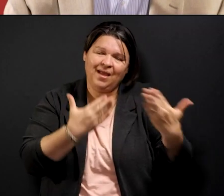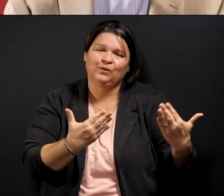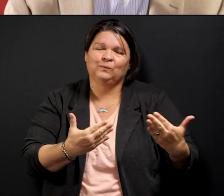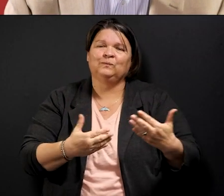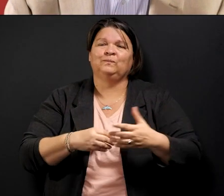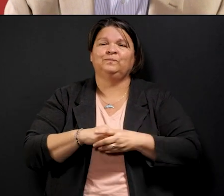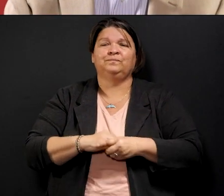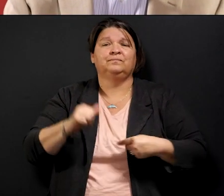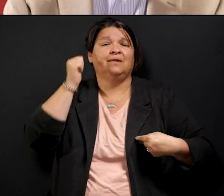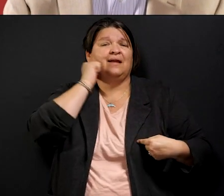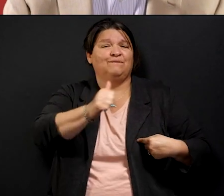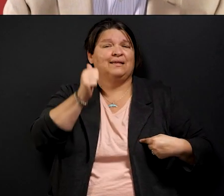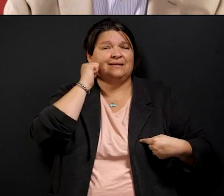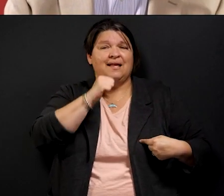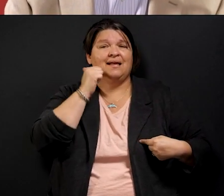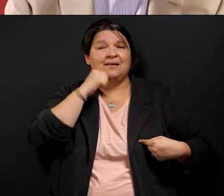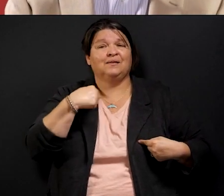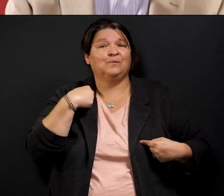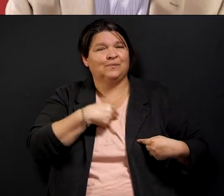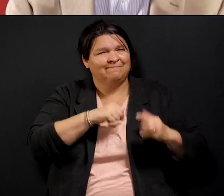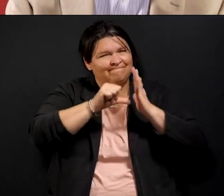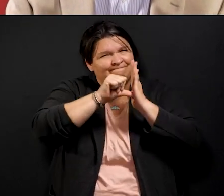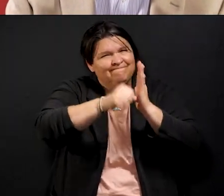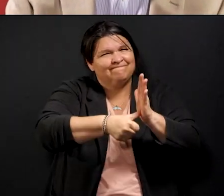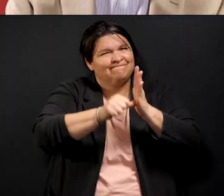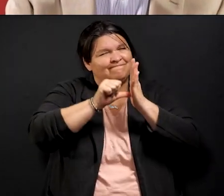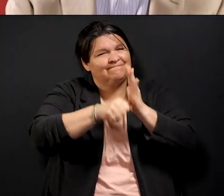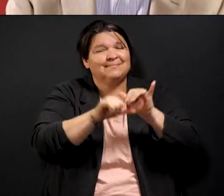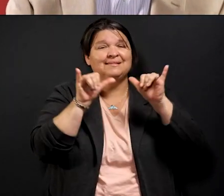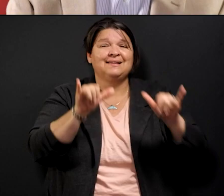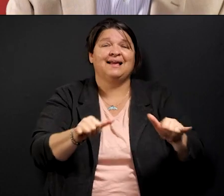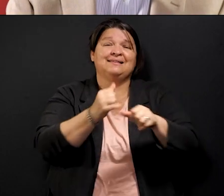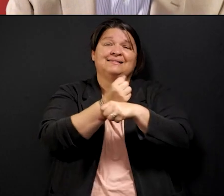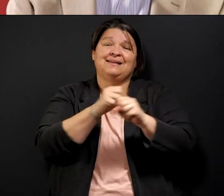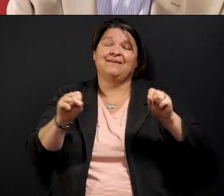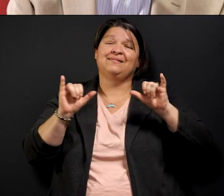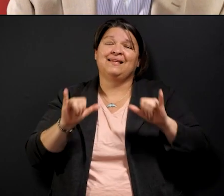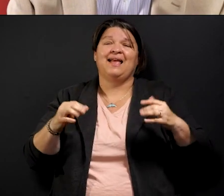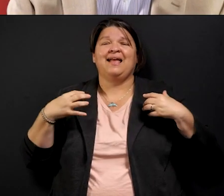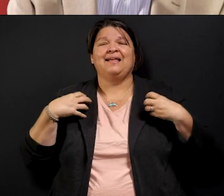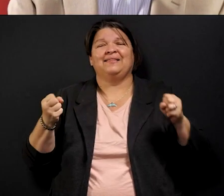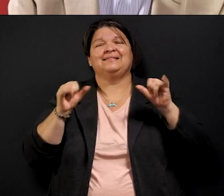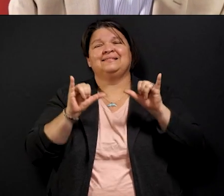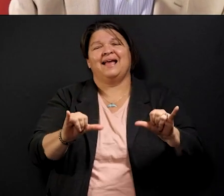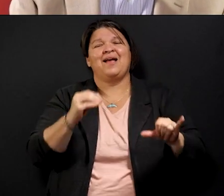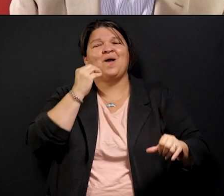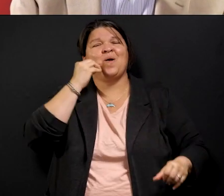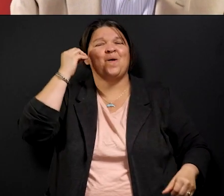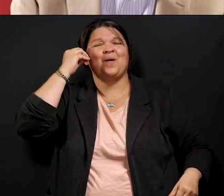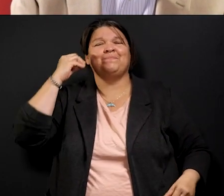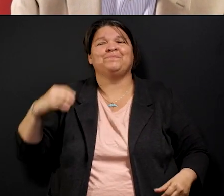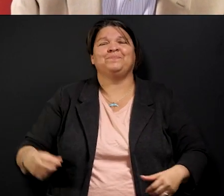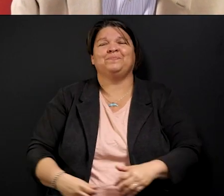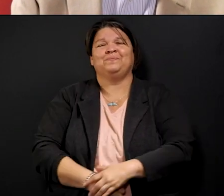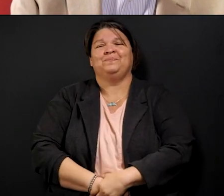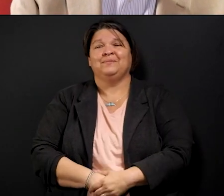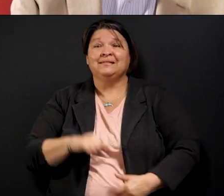stay safe, y'all stay healthy, and y'all stay home. Stay on your front porch.